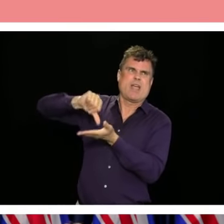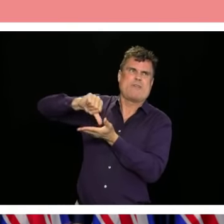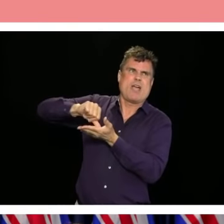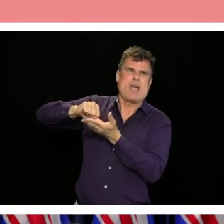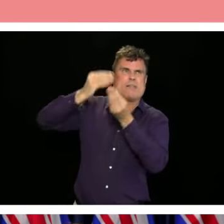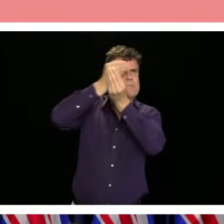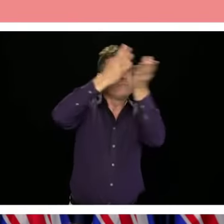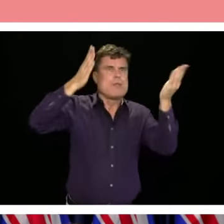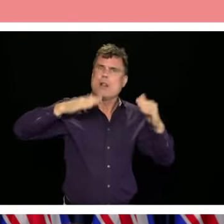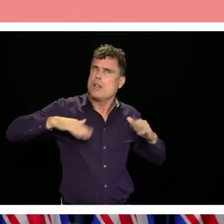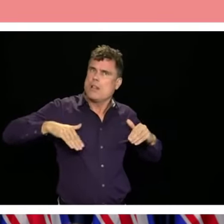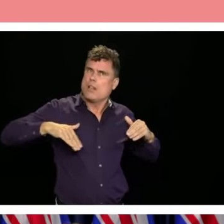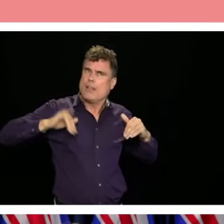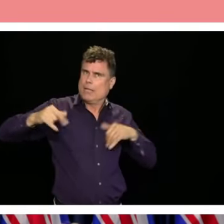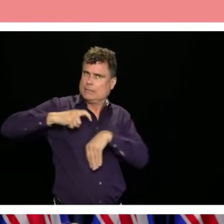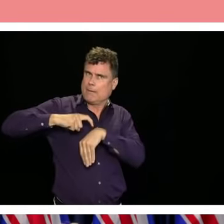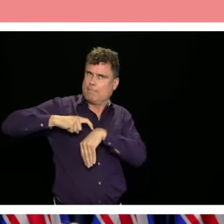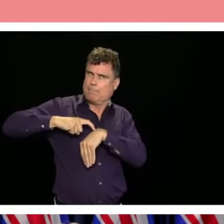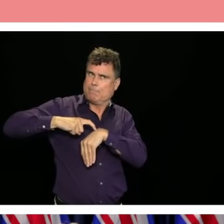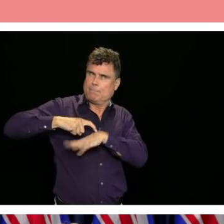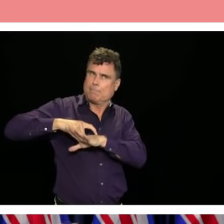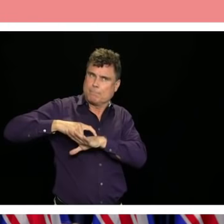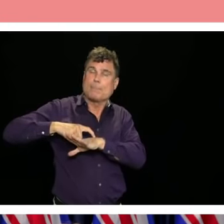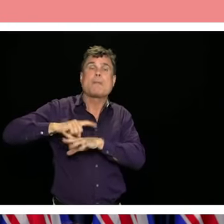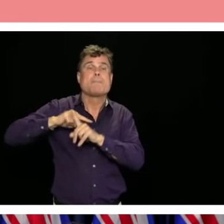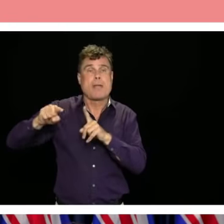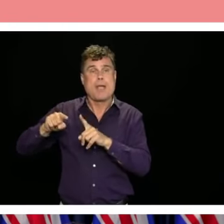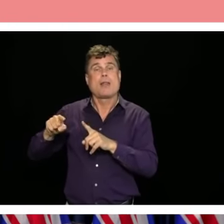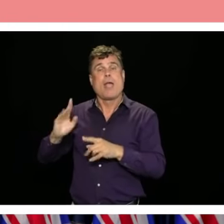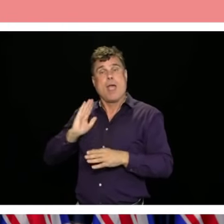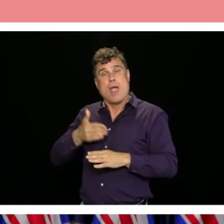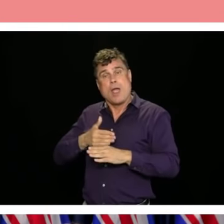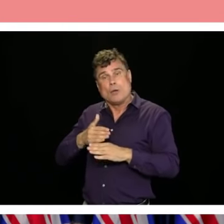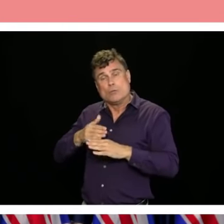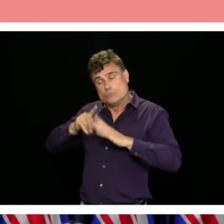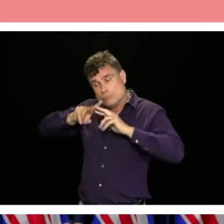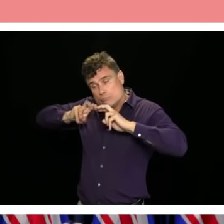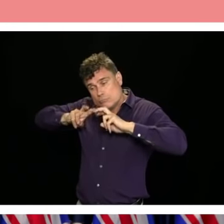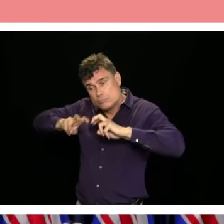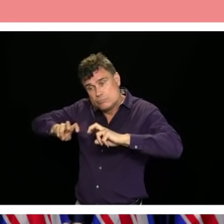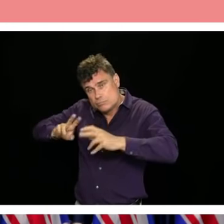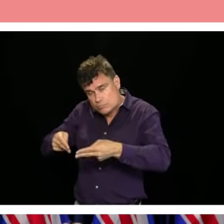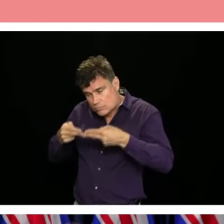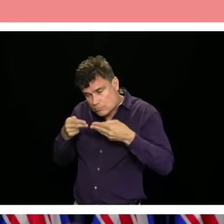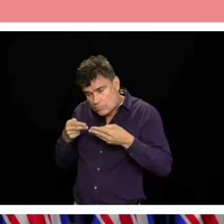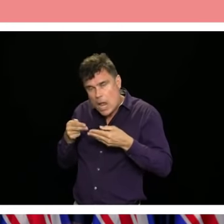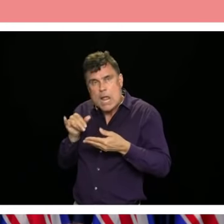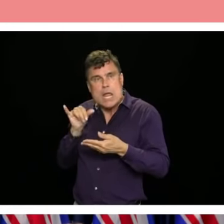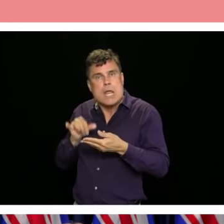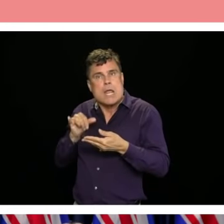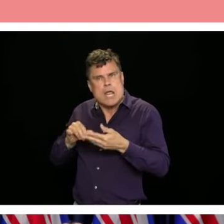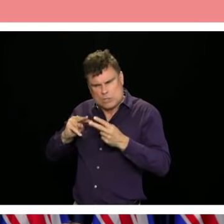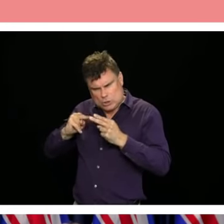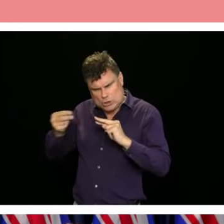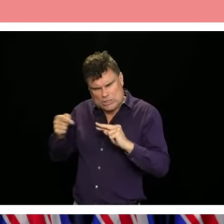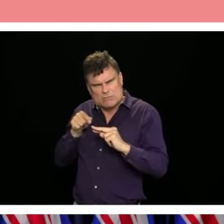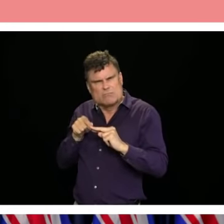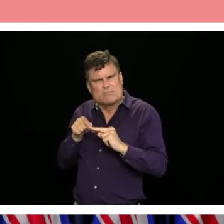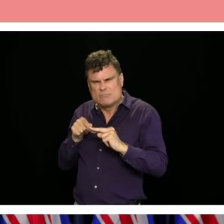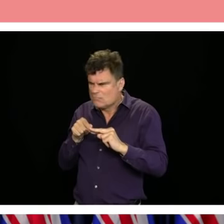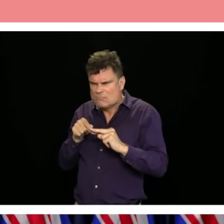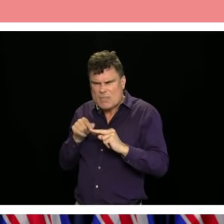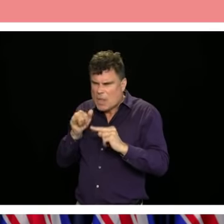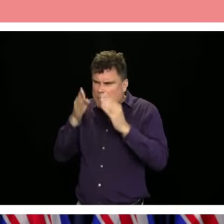back from Iran. And the testing that we did at the time showed that she did have